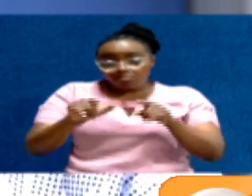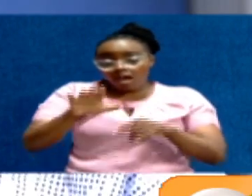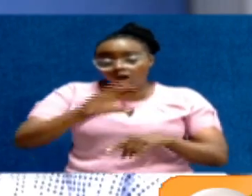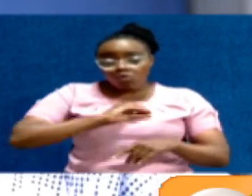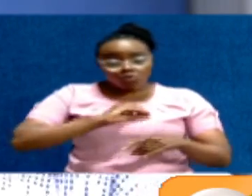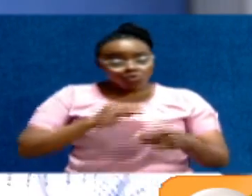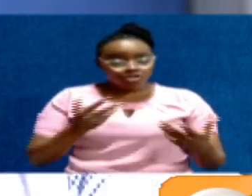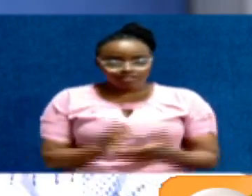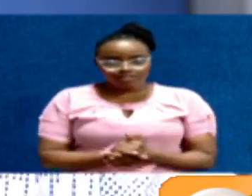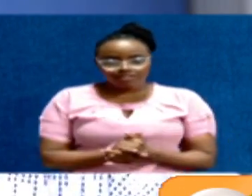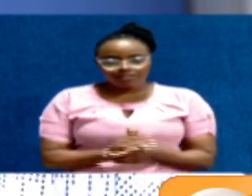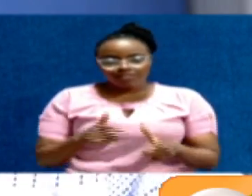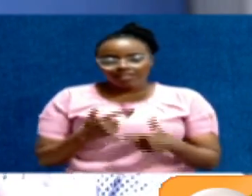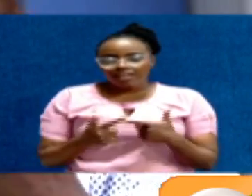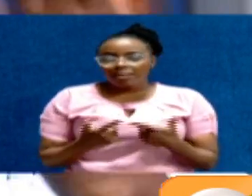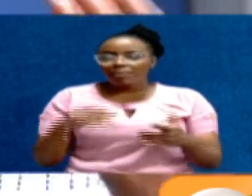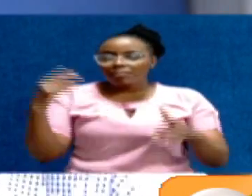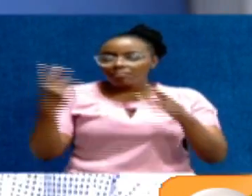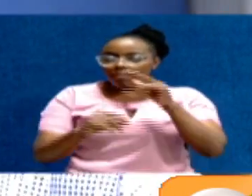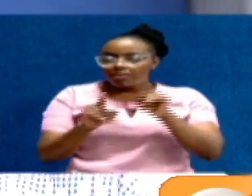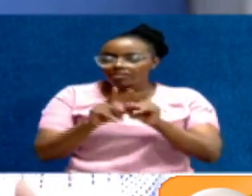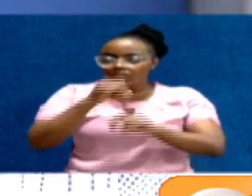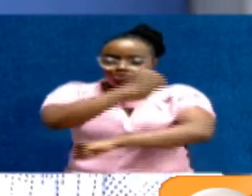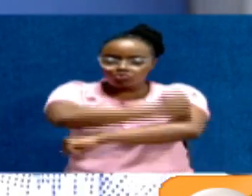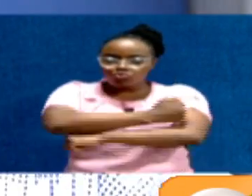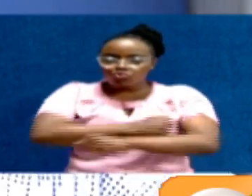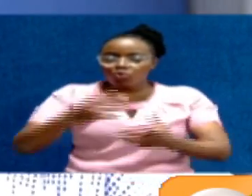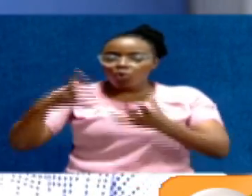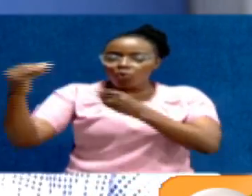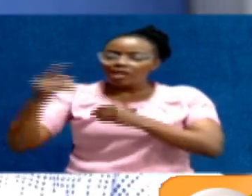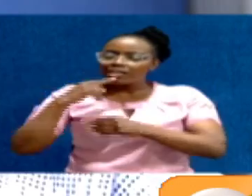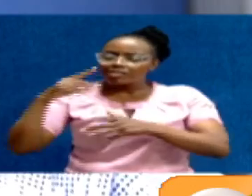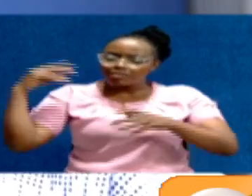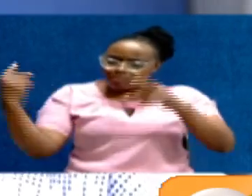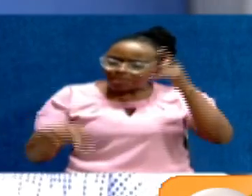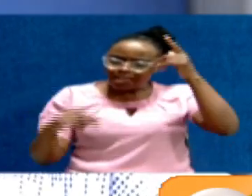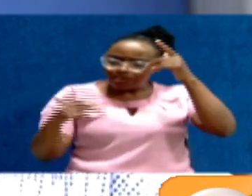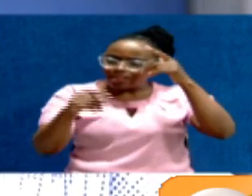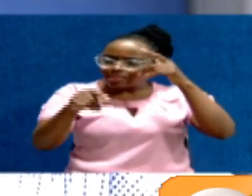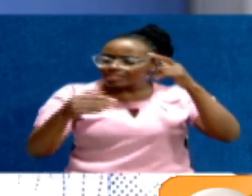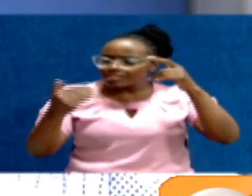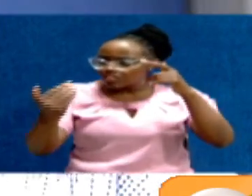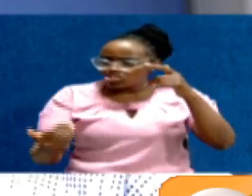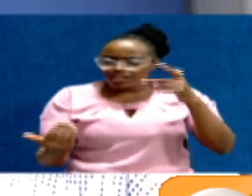wake. Sasa nilikuwa namchapa, hata shule naenda nasema achapo.